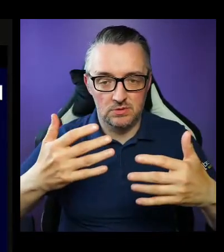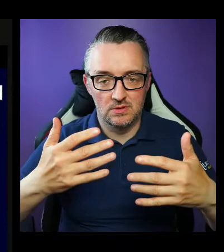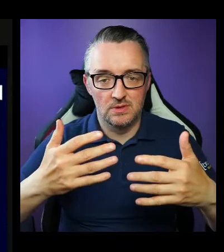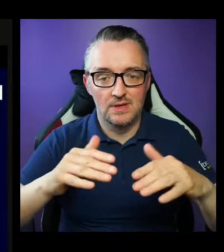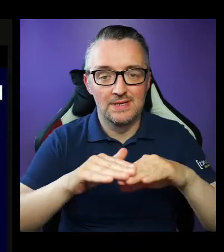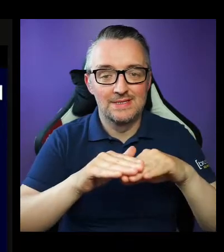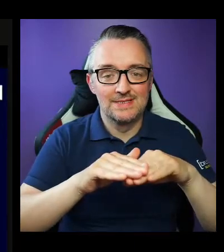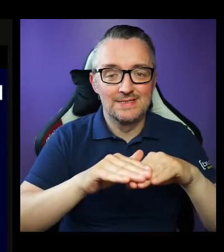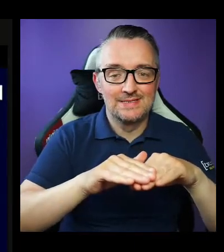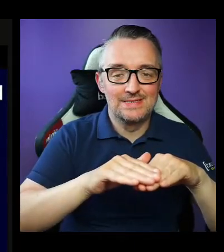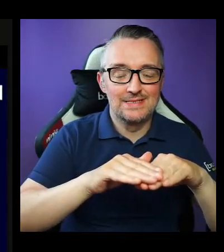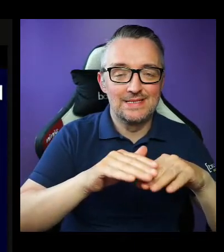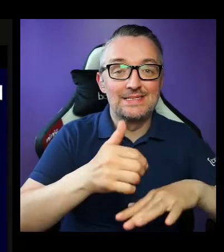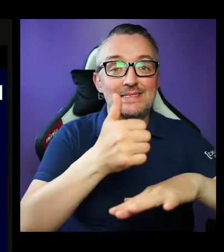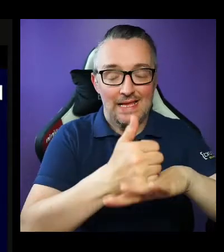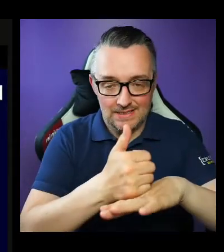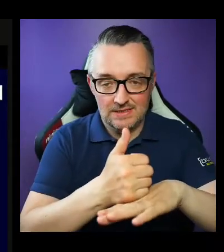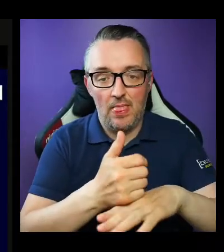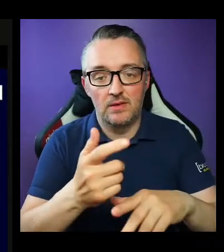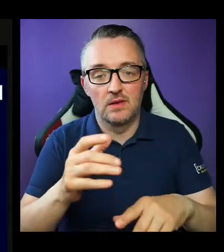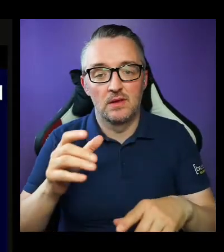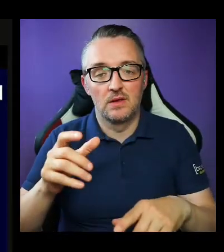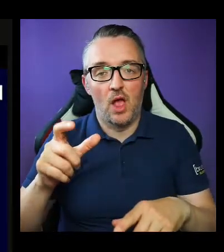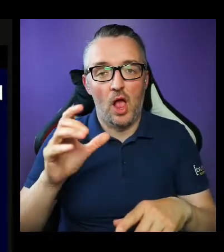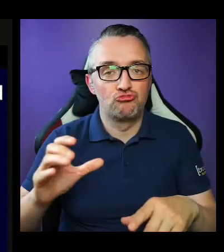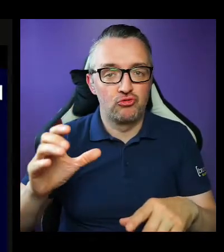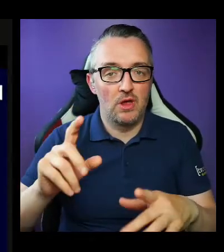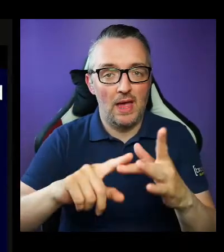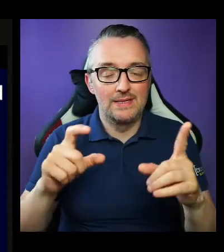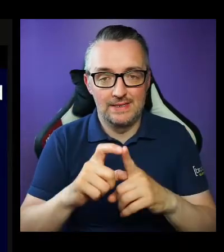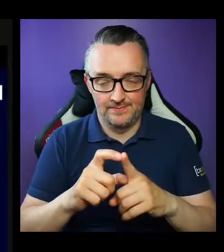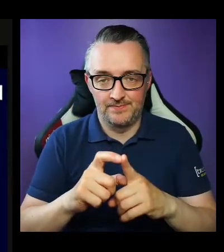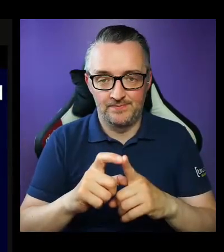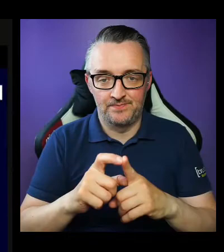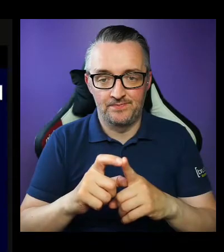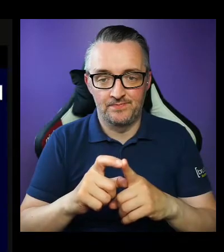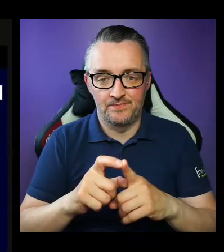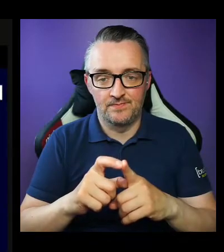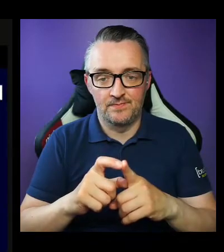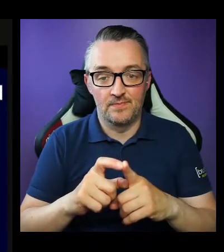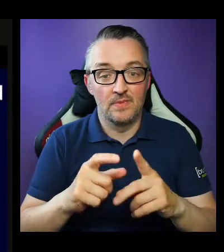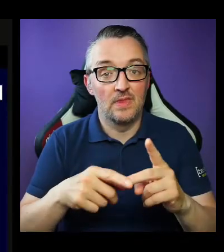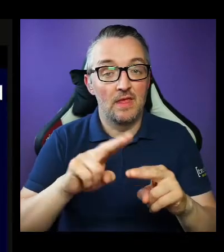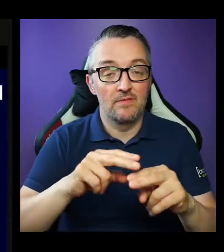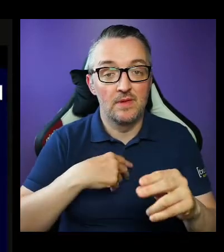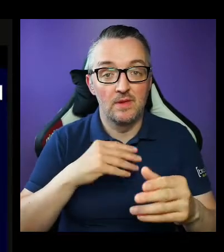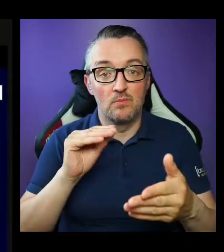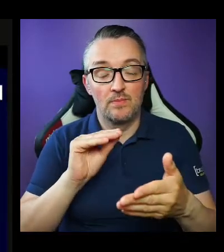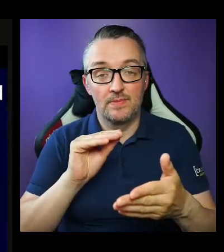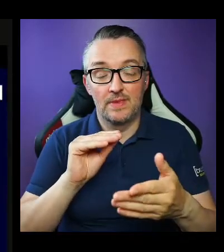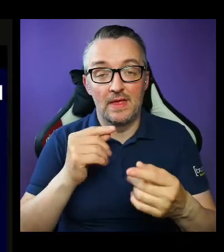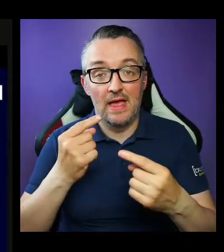status, and the country ID. And if we try to put the information that I